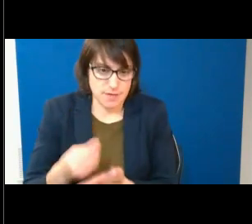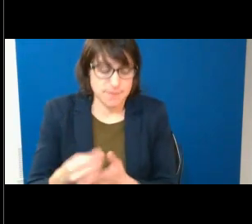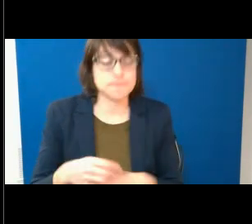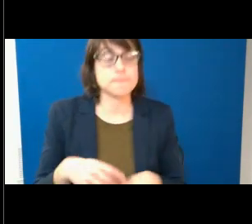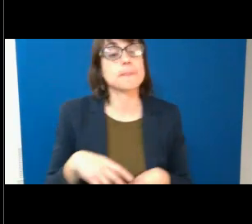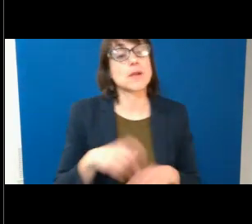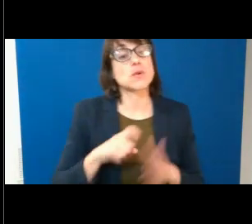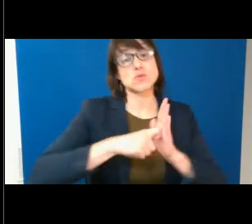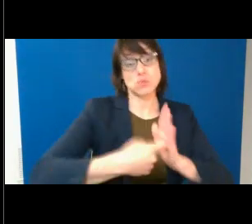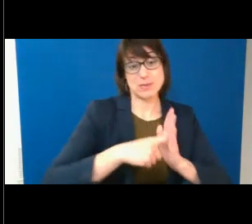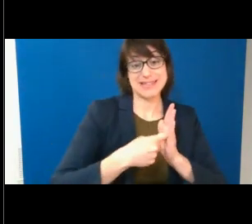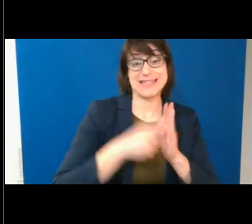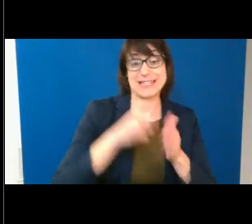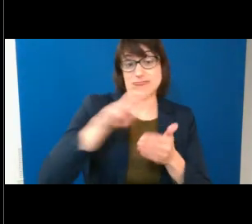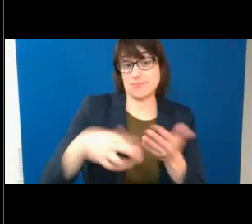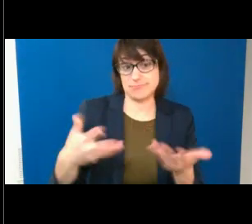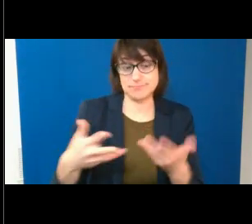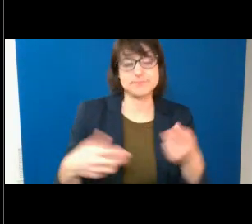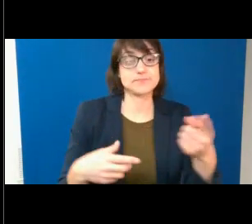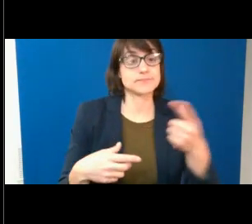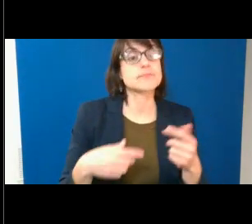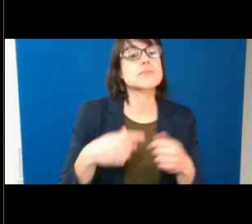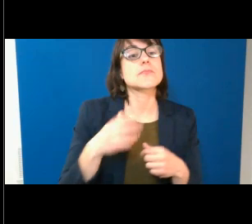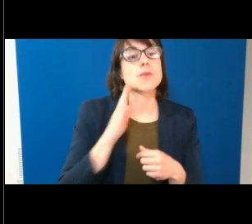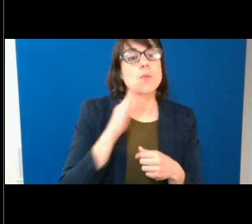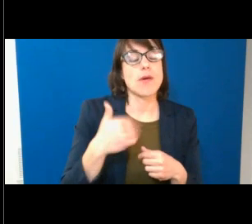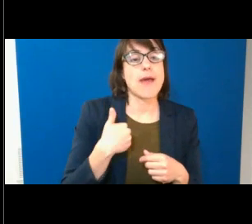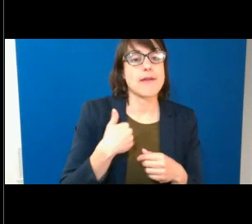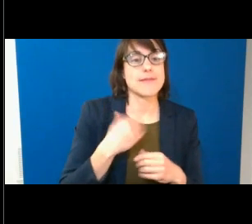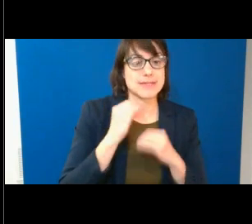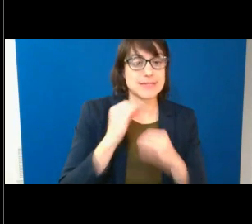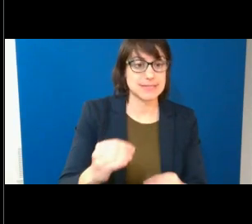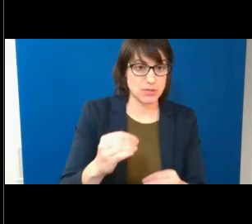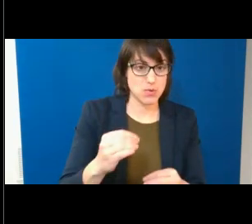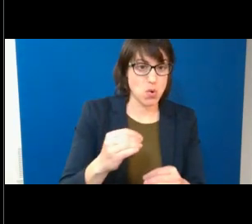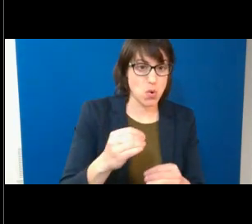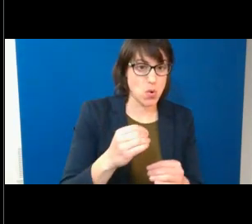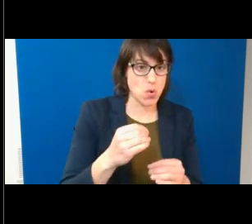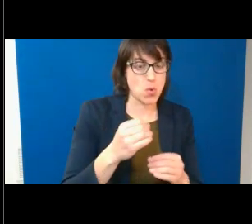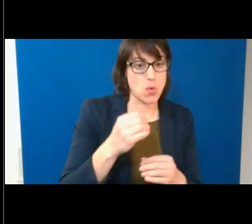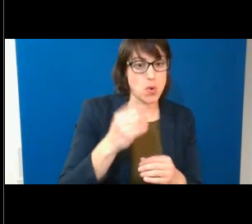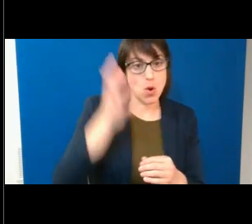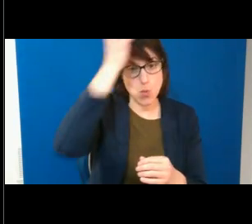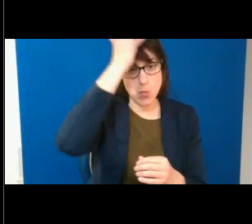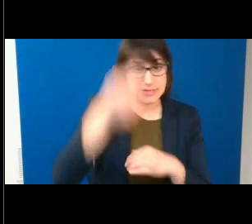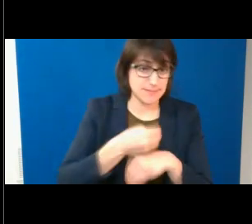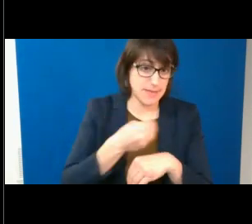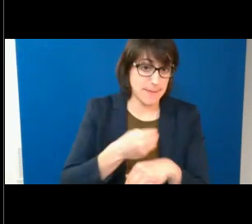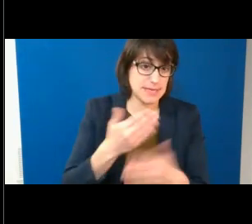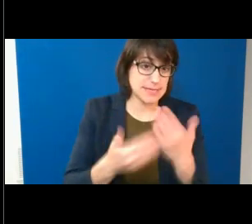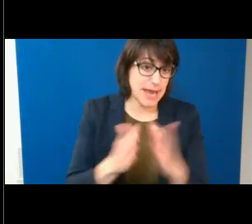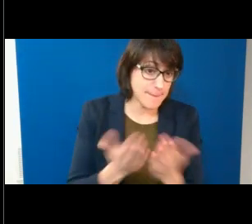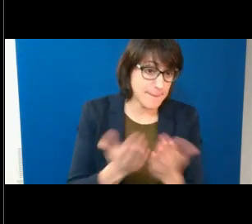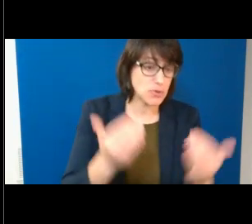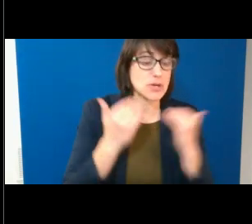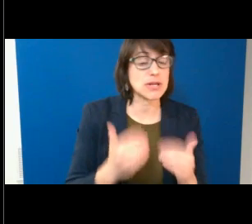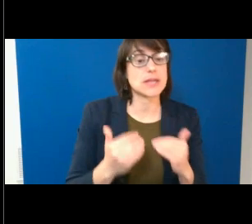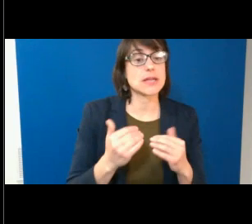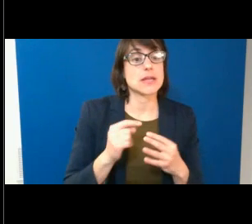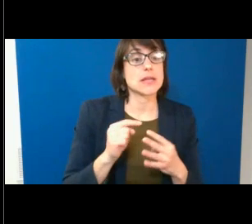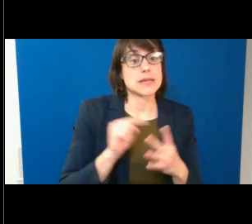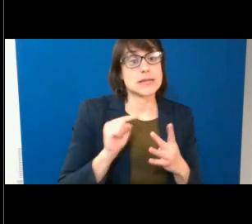building event, we'll have our Zero Waste Miami handbook that clearly defines who we are and what we do. We'll have our Zero Waste Miami strategy with action plans